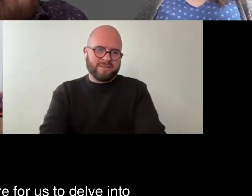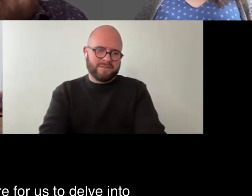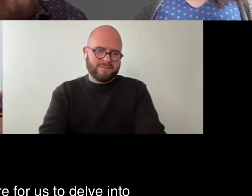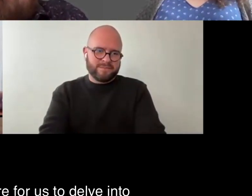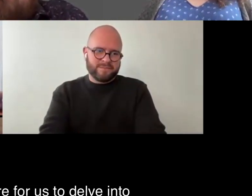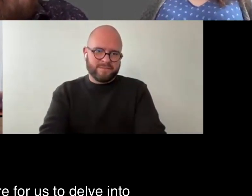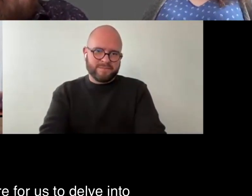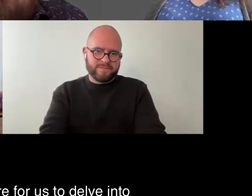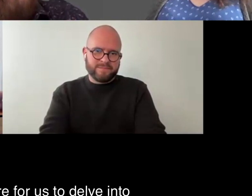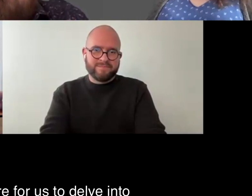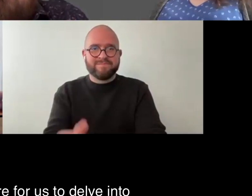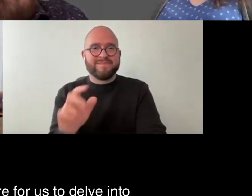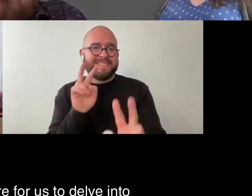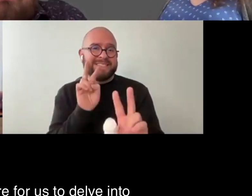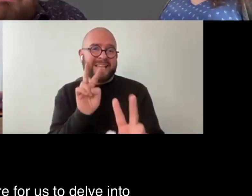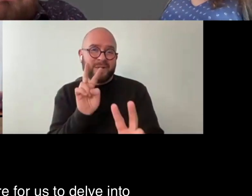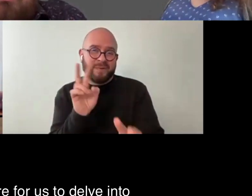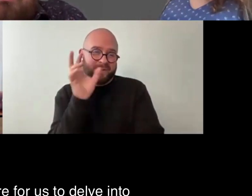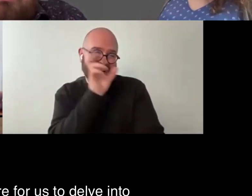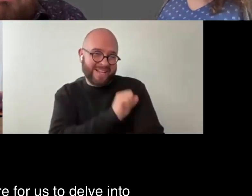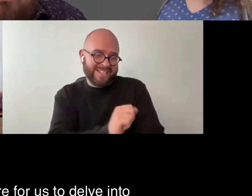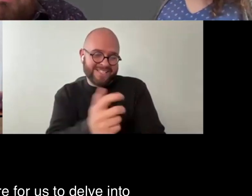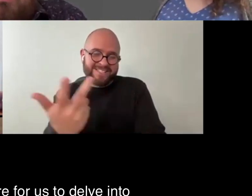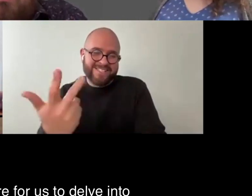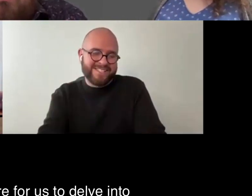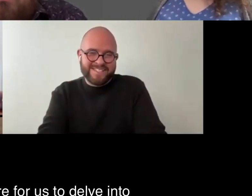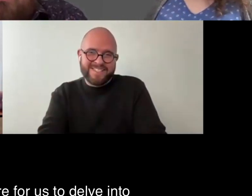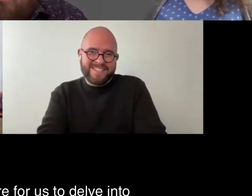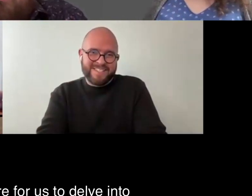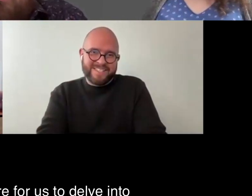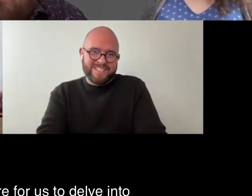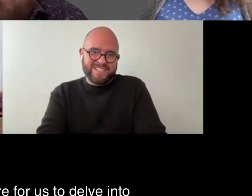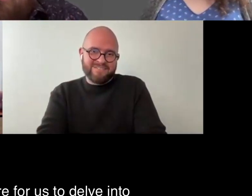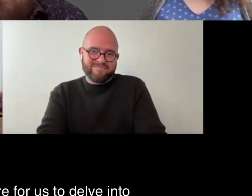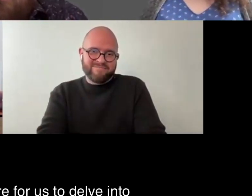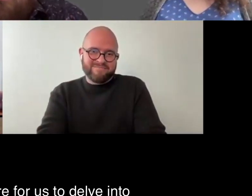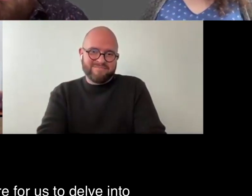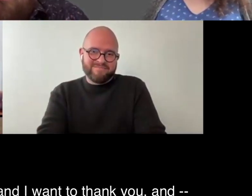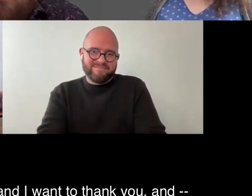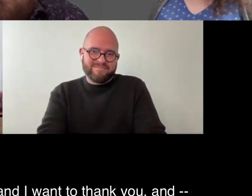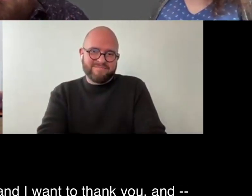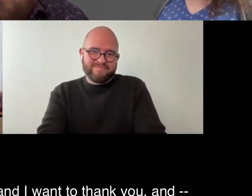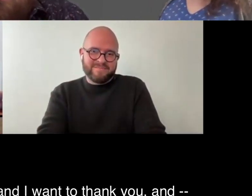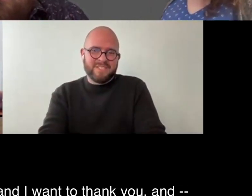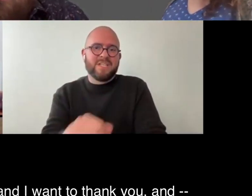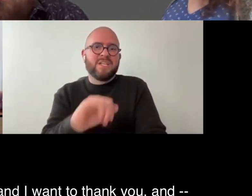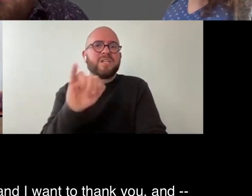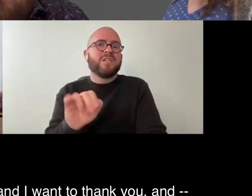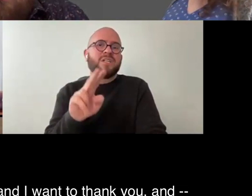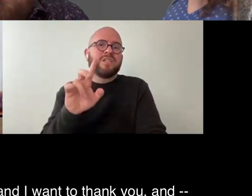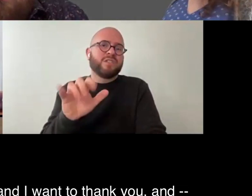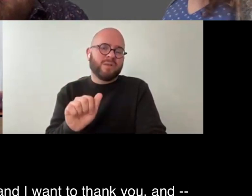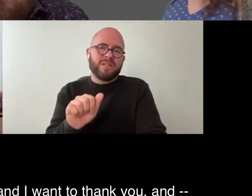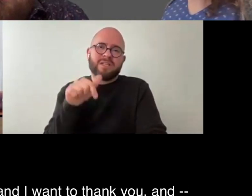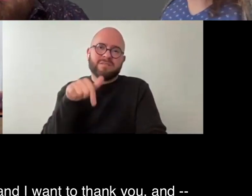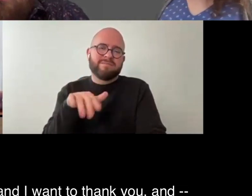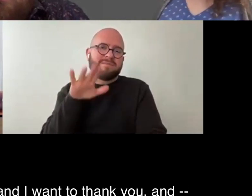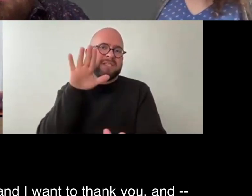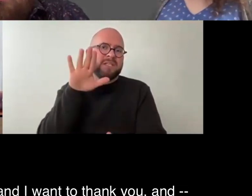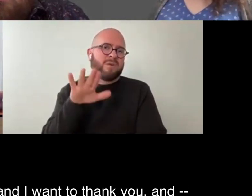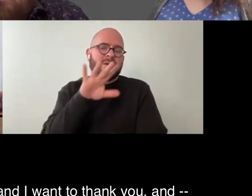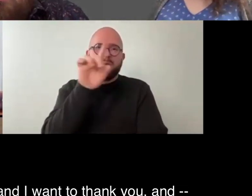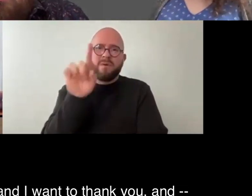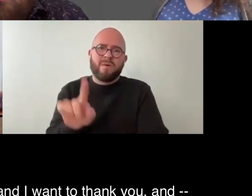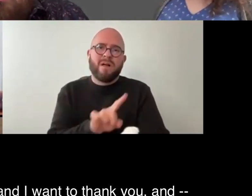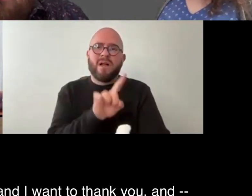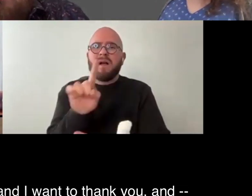stay tuned, I guess. But Julia, this has been an incredible hour, and I want to thank